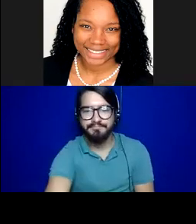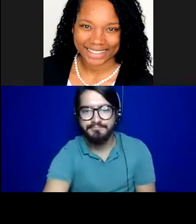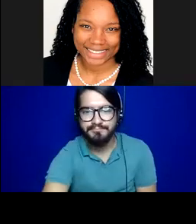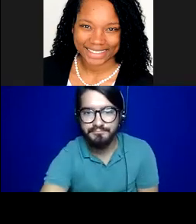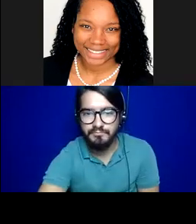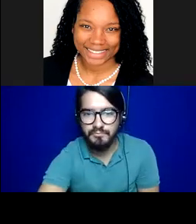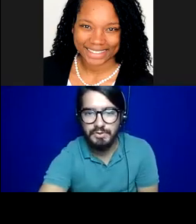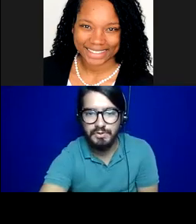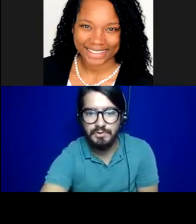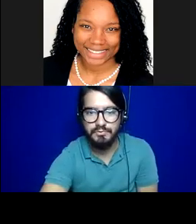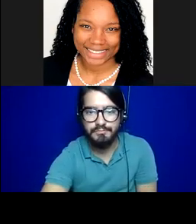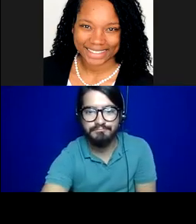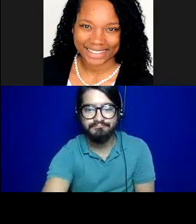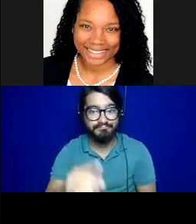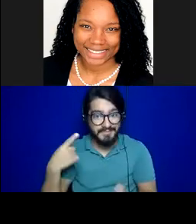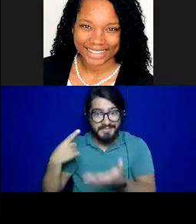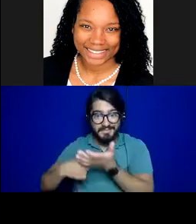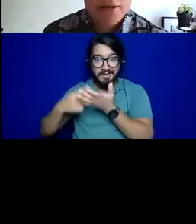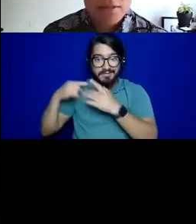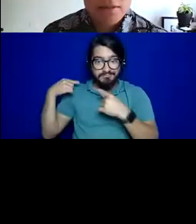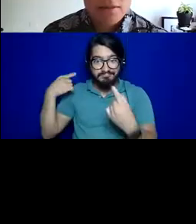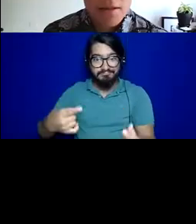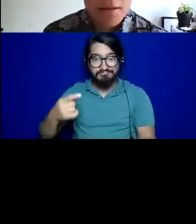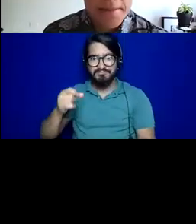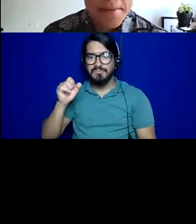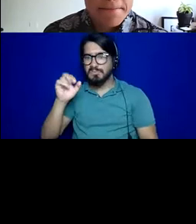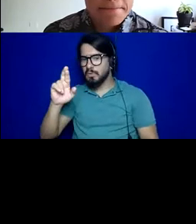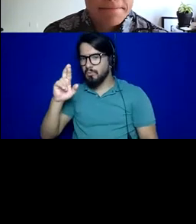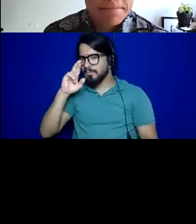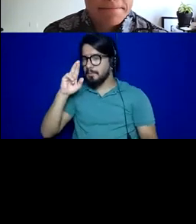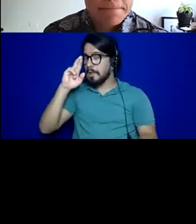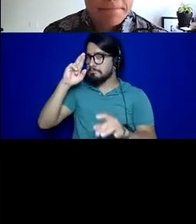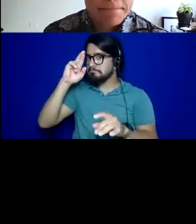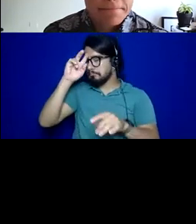just things that are coming up about sensors and your devices.